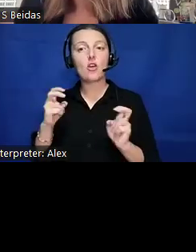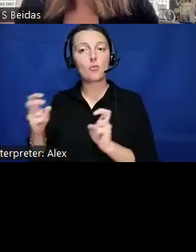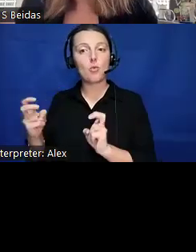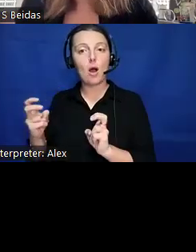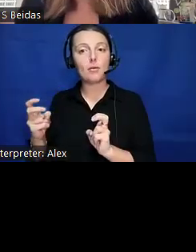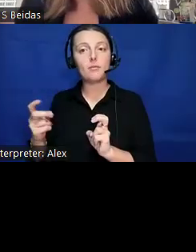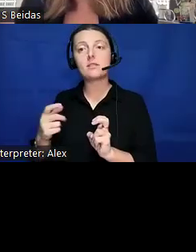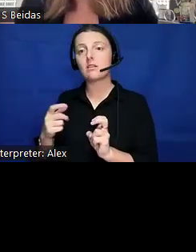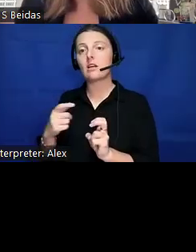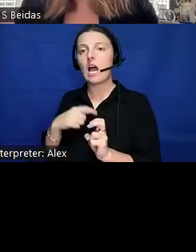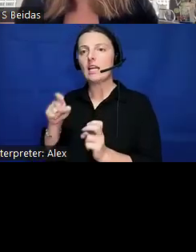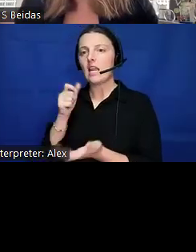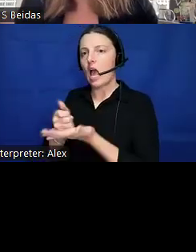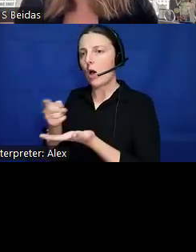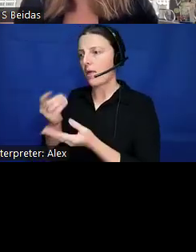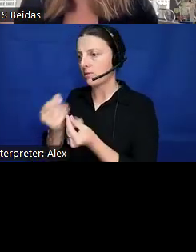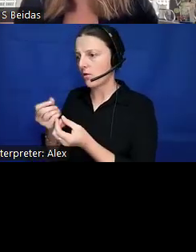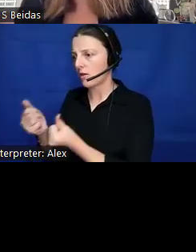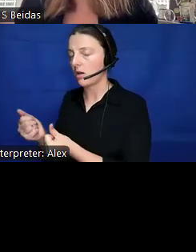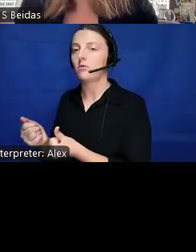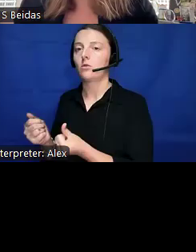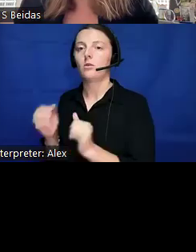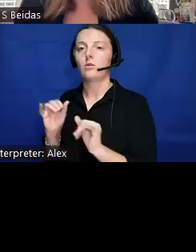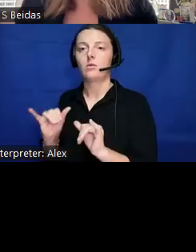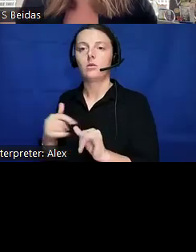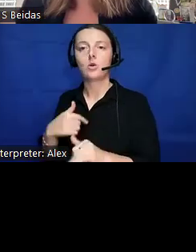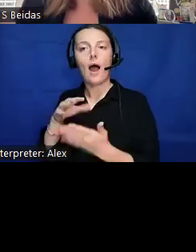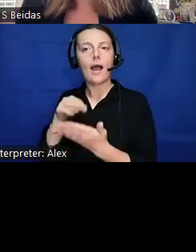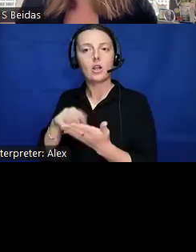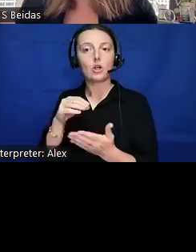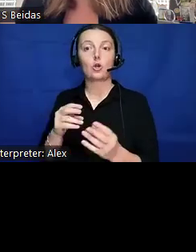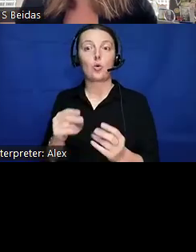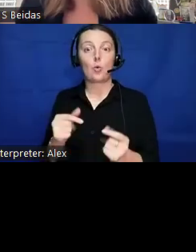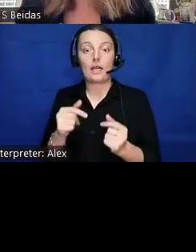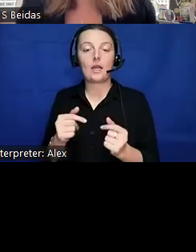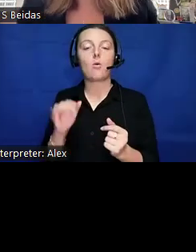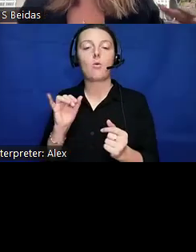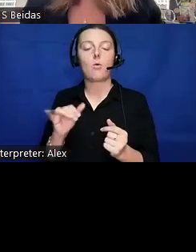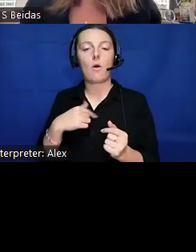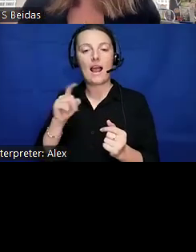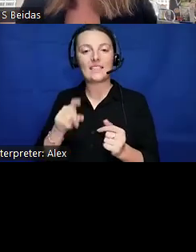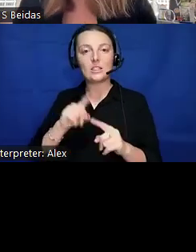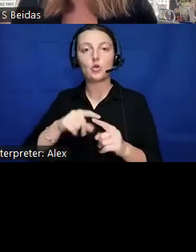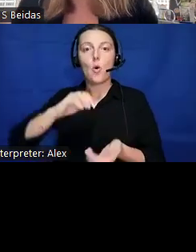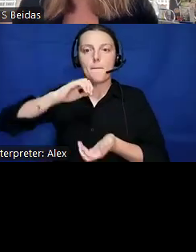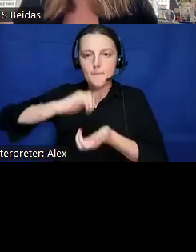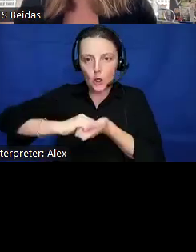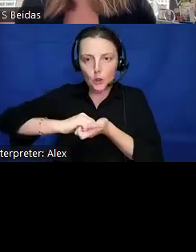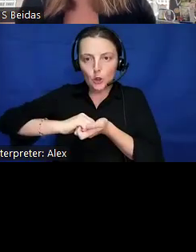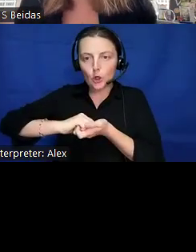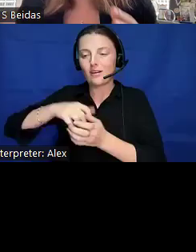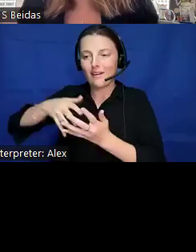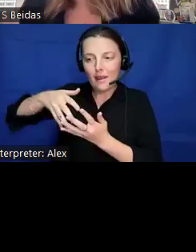to help them solve. And so I learned very quickly that I really needed to be partnering and embedded